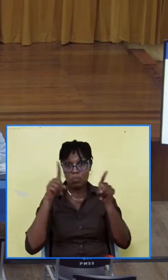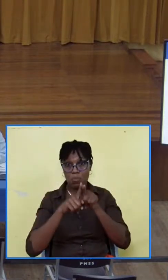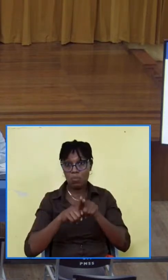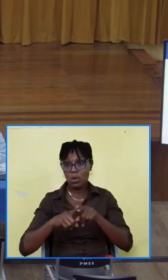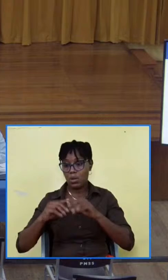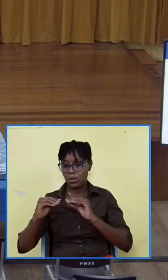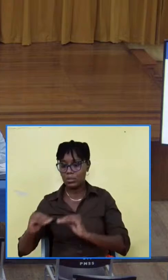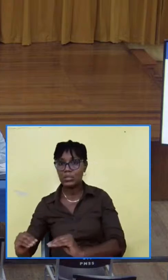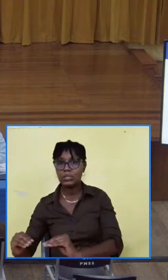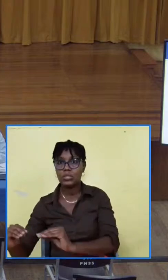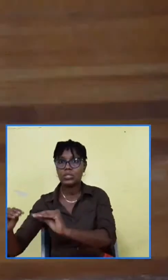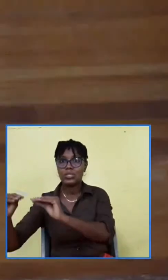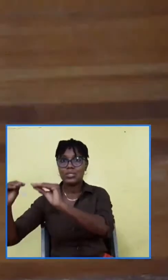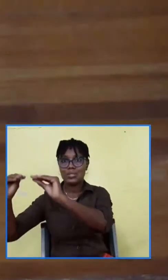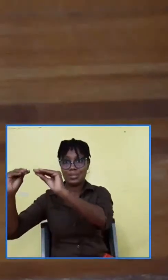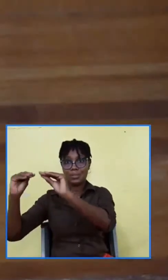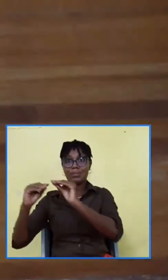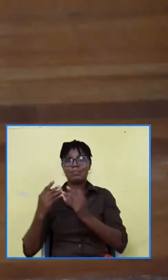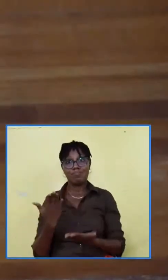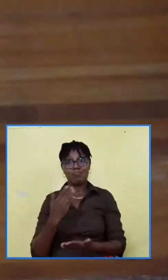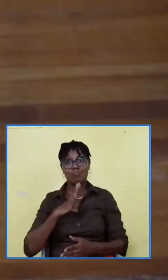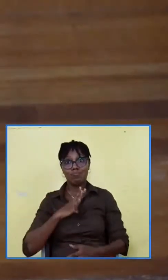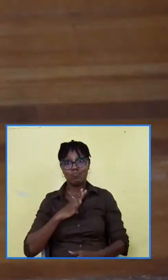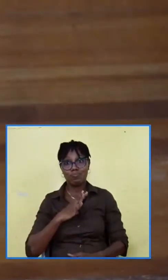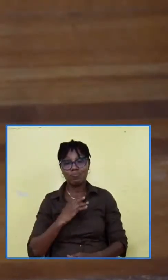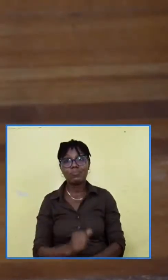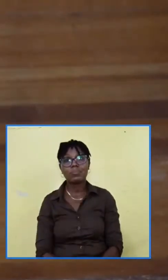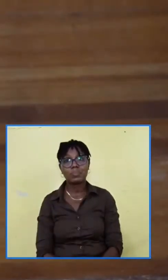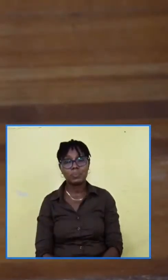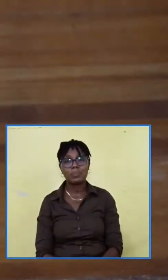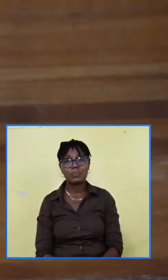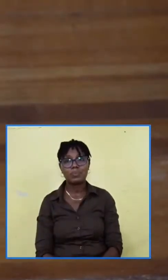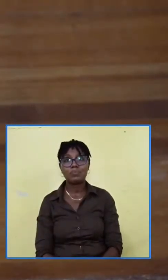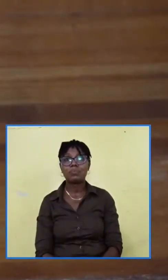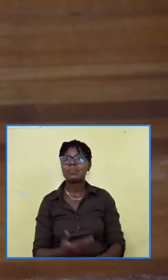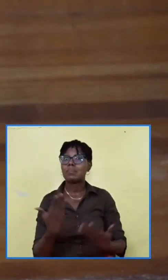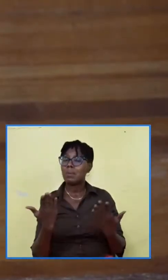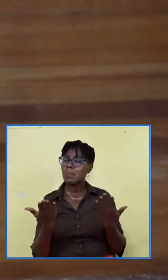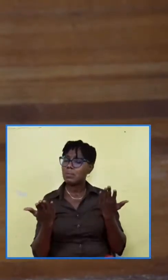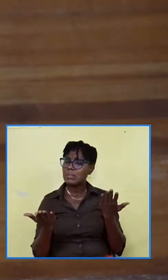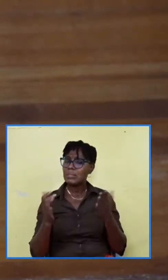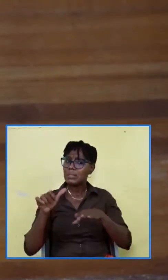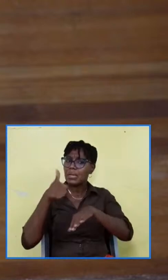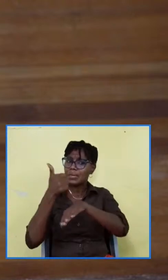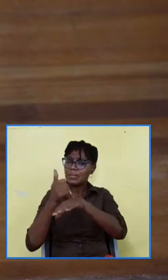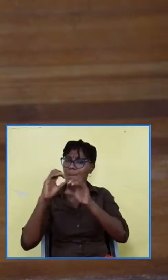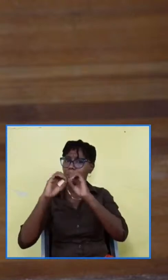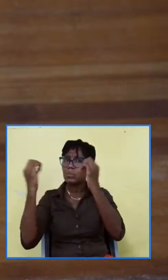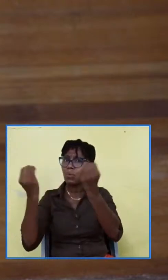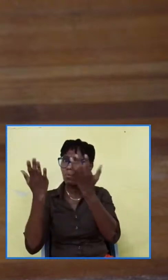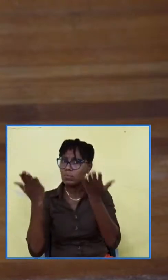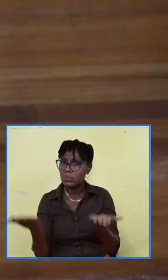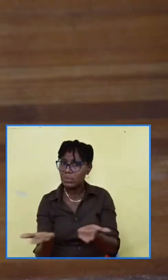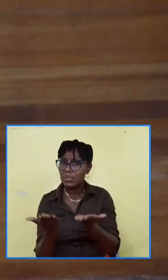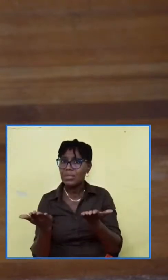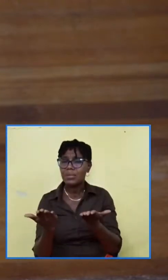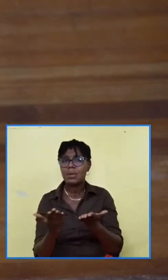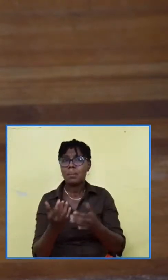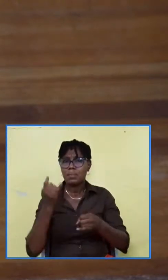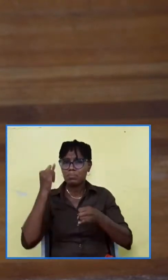and I think the CEO might want to talk about the office at some point. But I just wanted to come in on the last